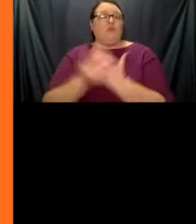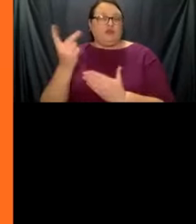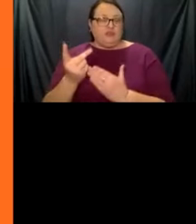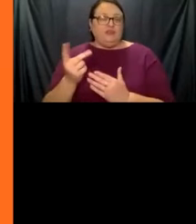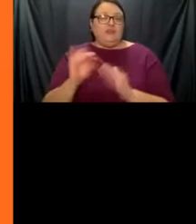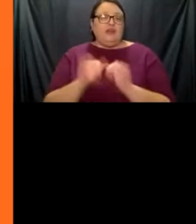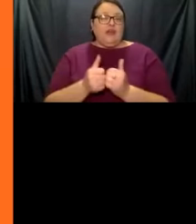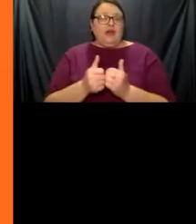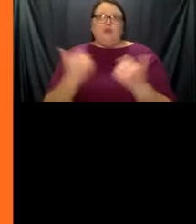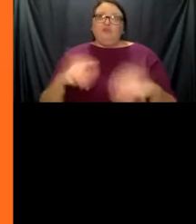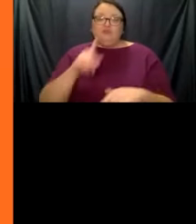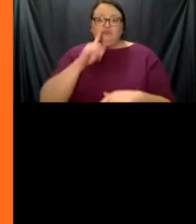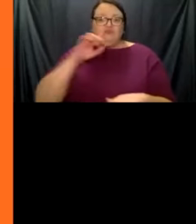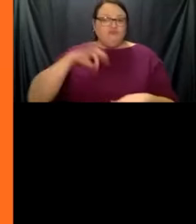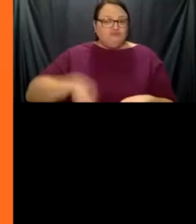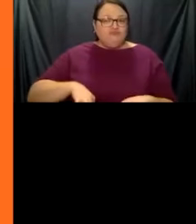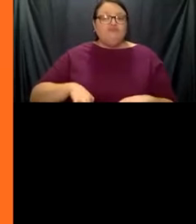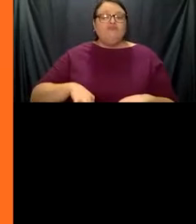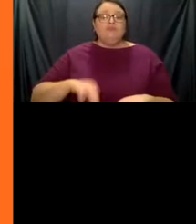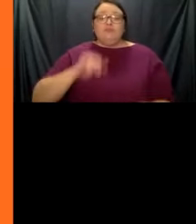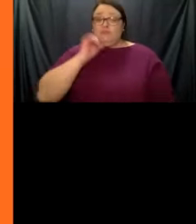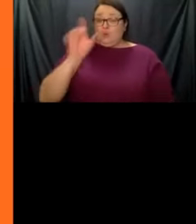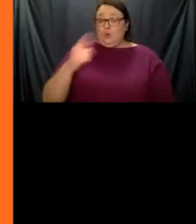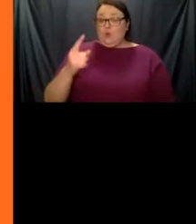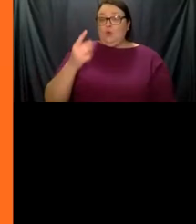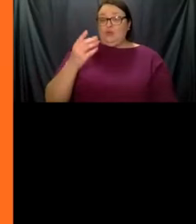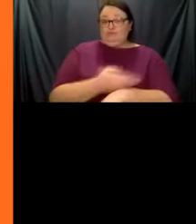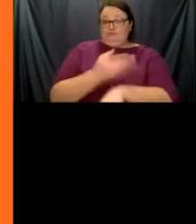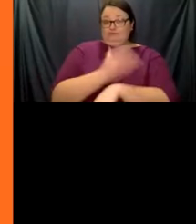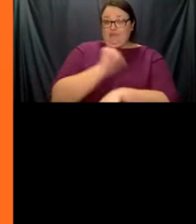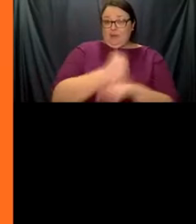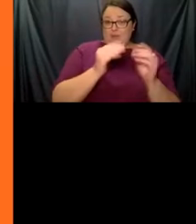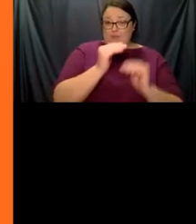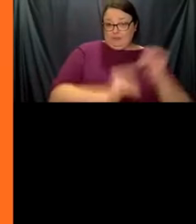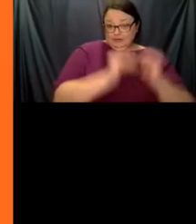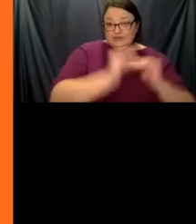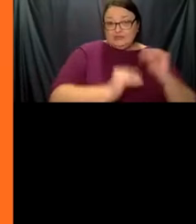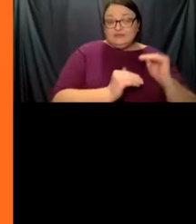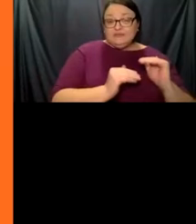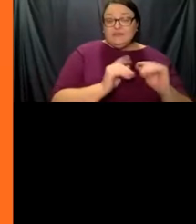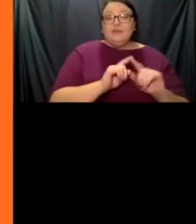para el negocio de su familia, así como para la comunidad circundante.